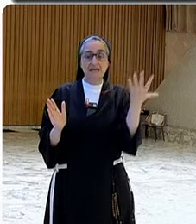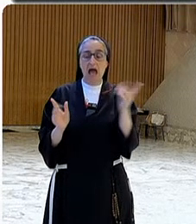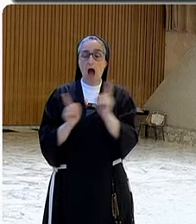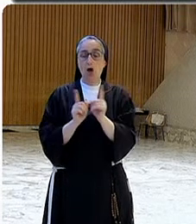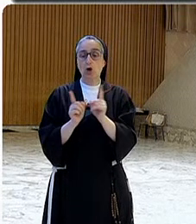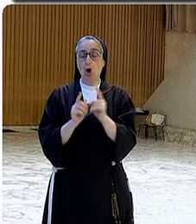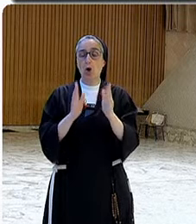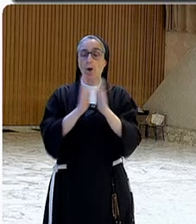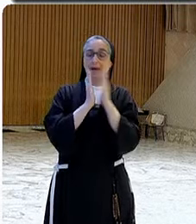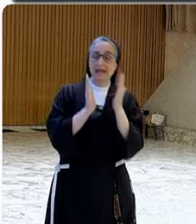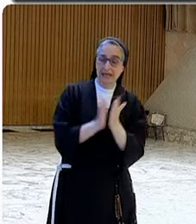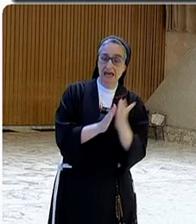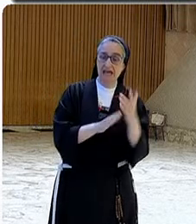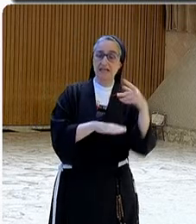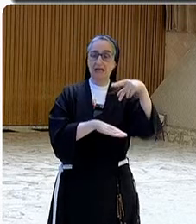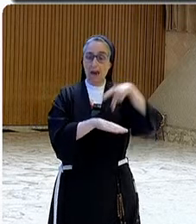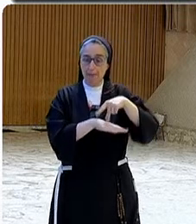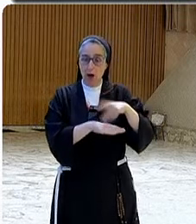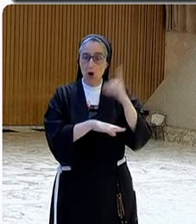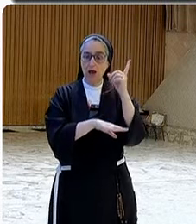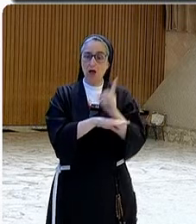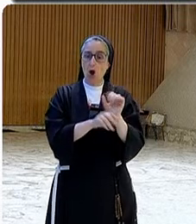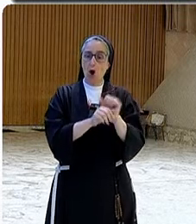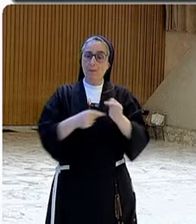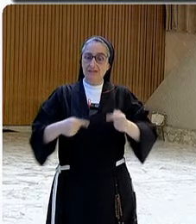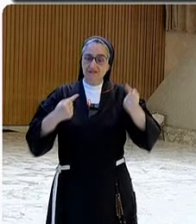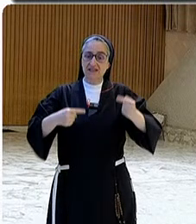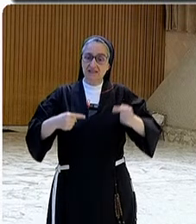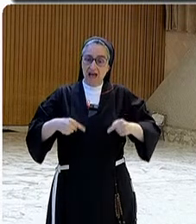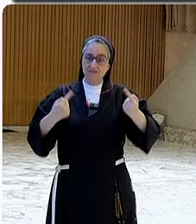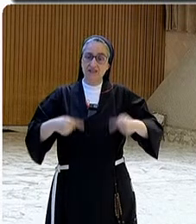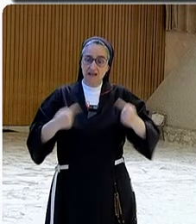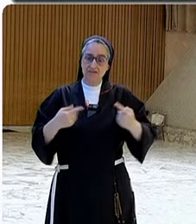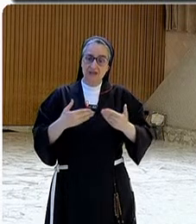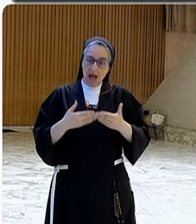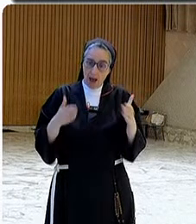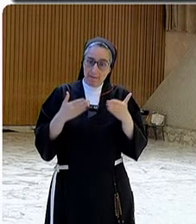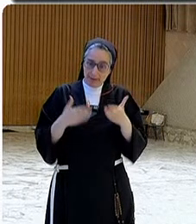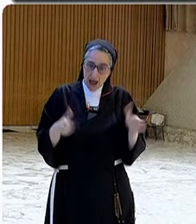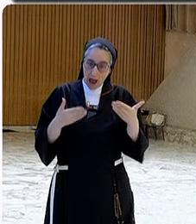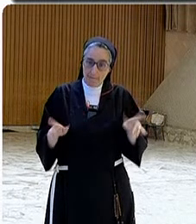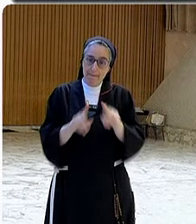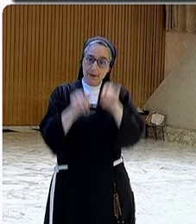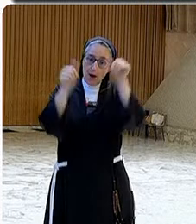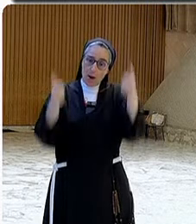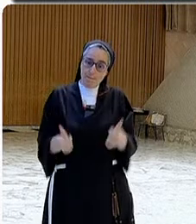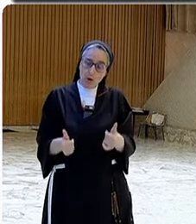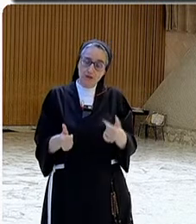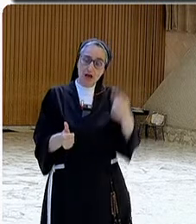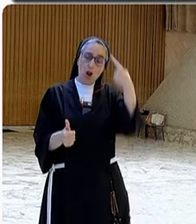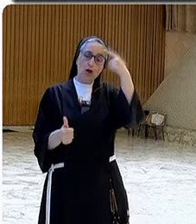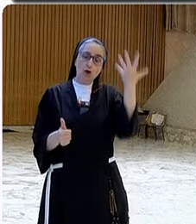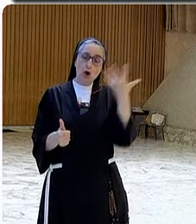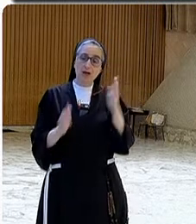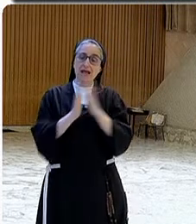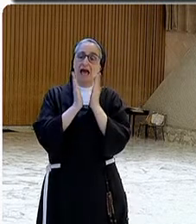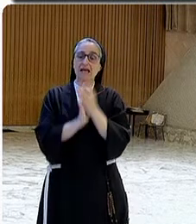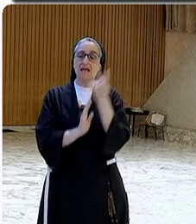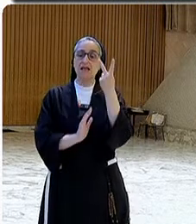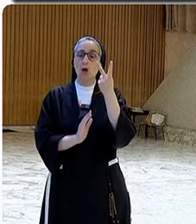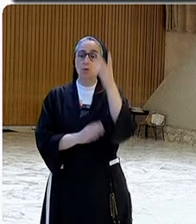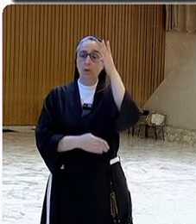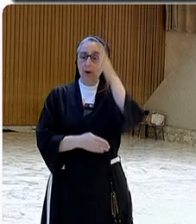dioceses and parishes structure their overall ministry efforts. This model reminds us that the church is essentially made up of two interrelated parts,